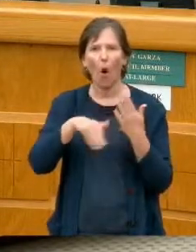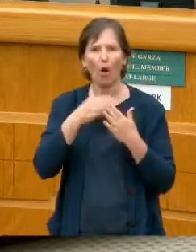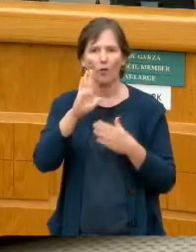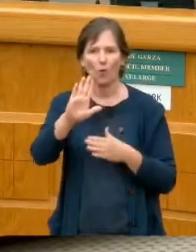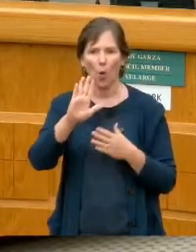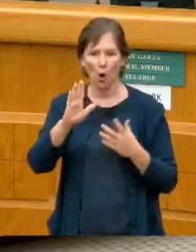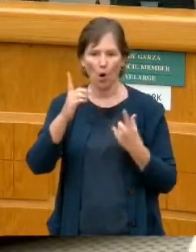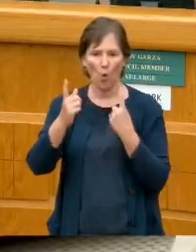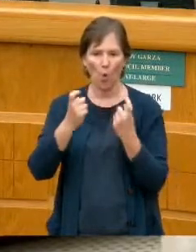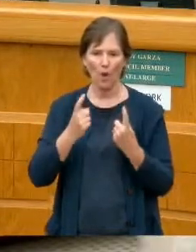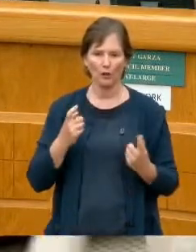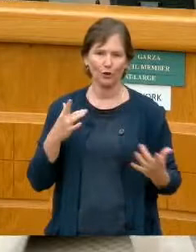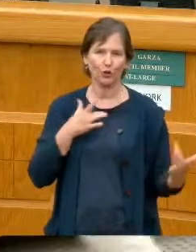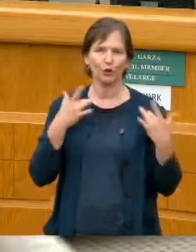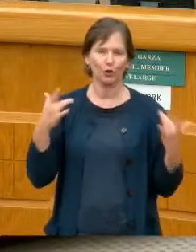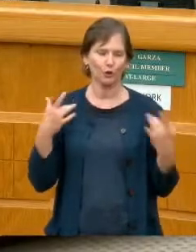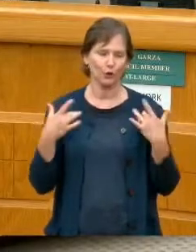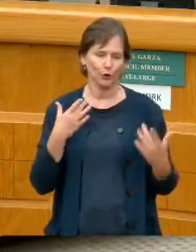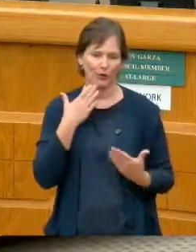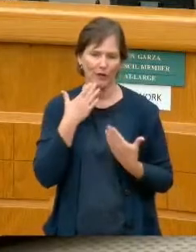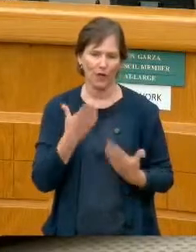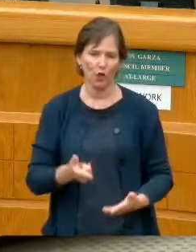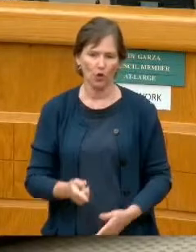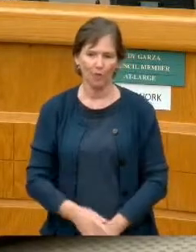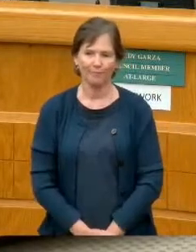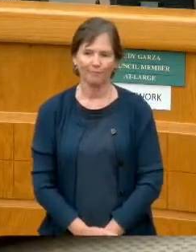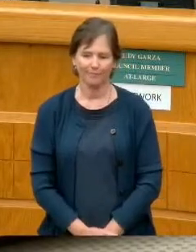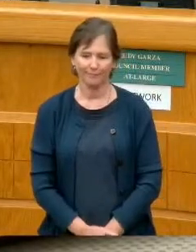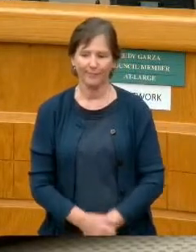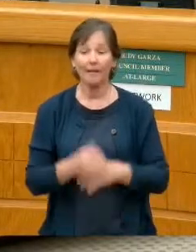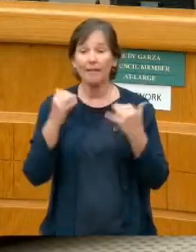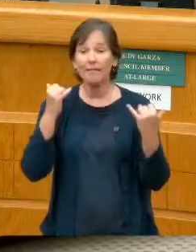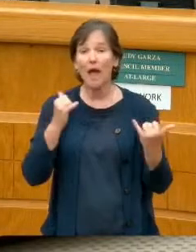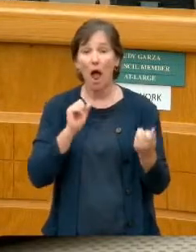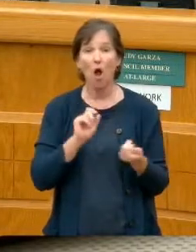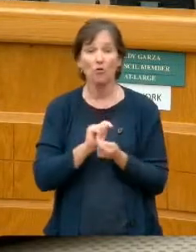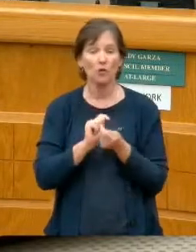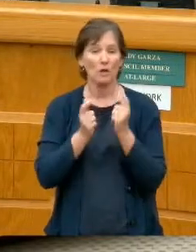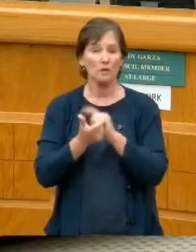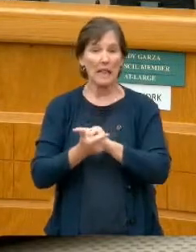Quiero actualizar información sobre la evaluación del muelle Bob Hall. En la fase 1